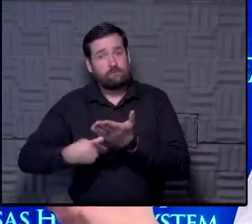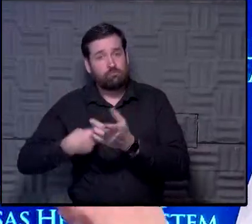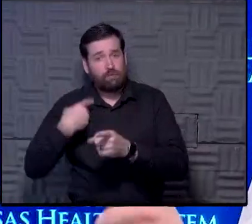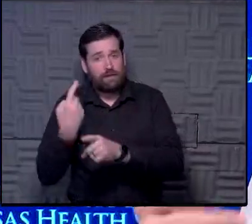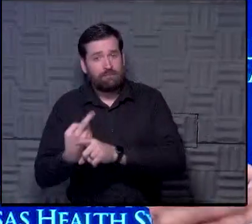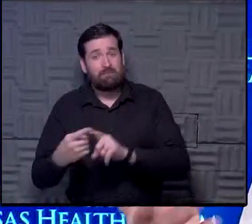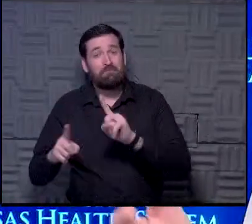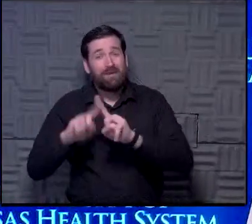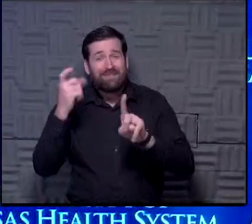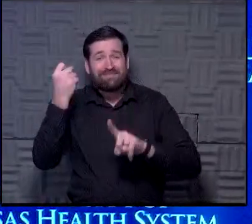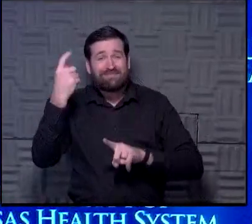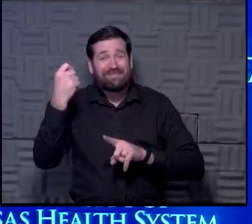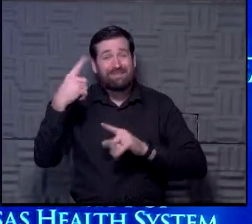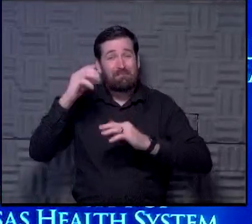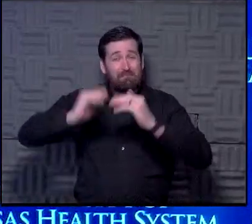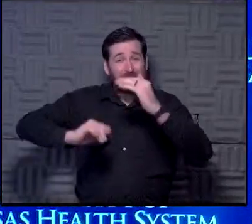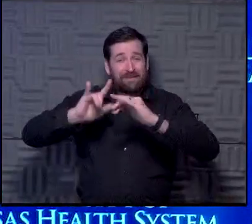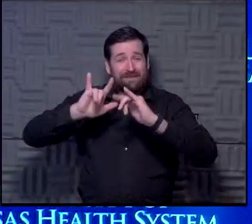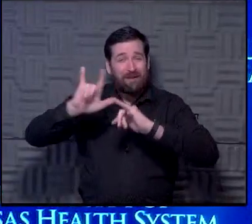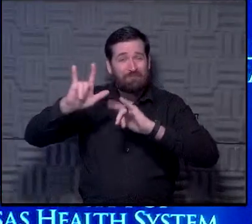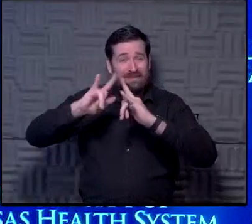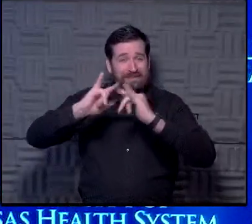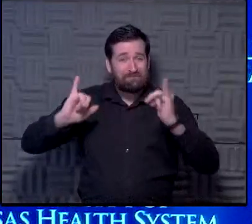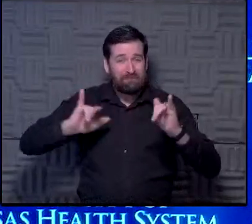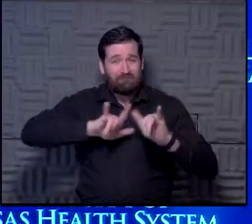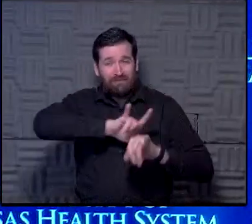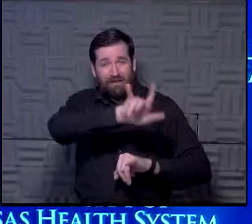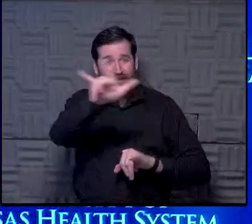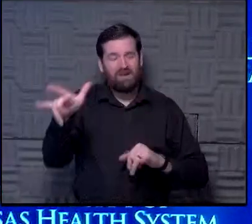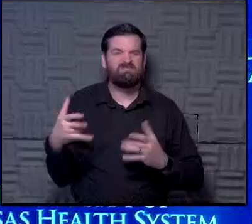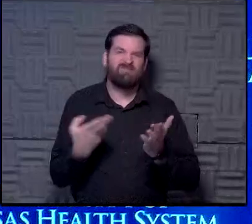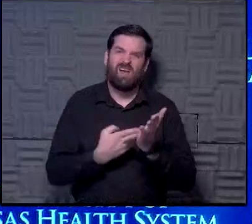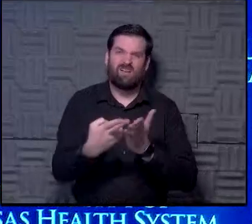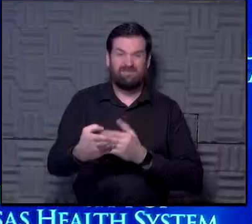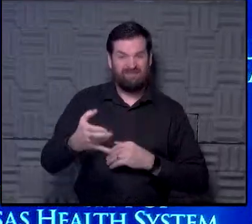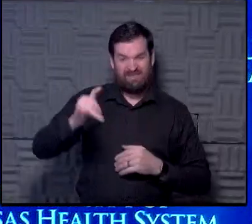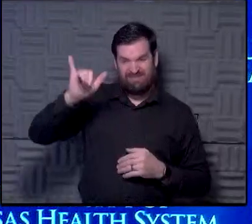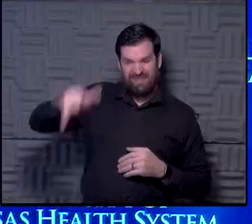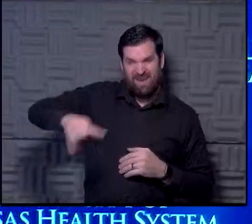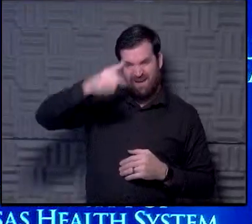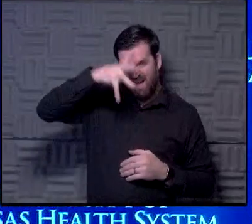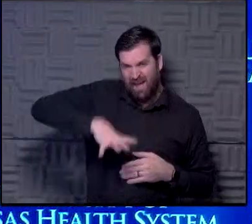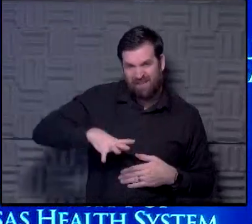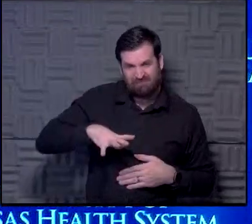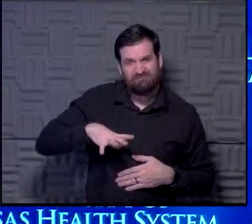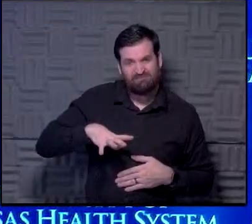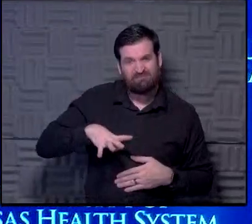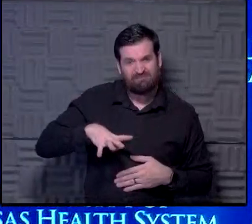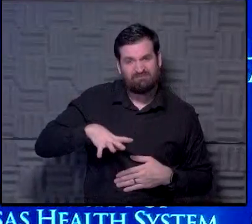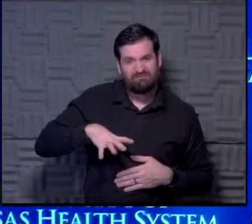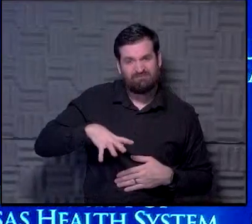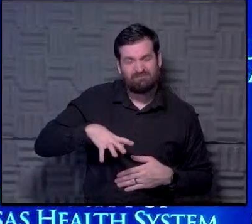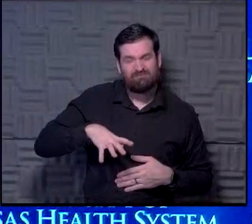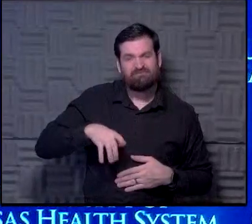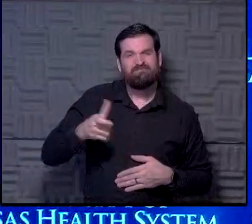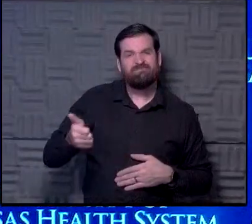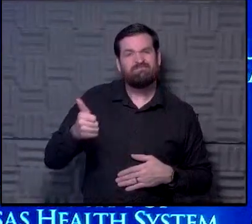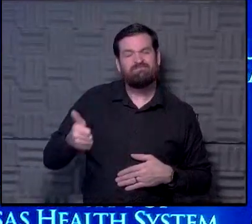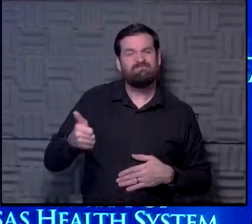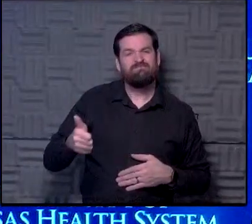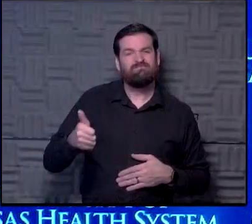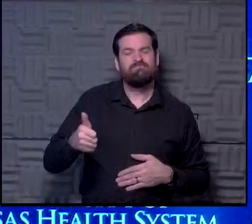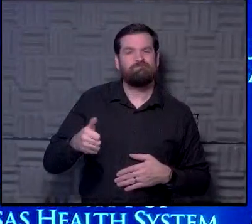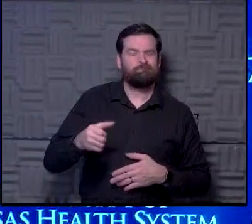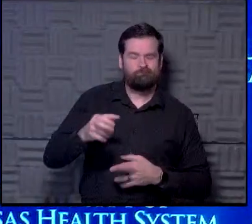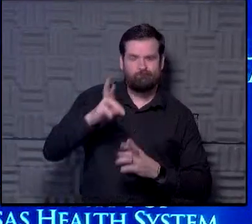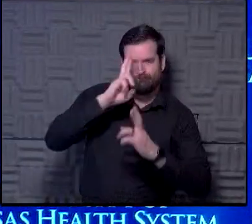building an airplane while you fly it, sometimes it's wrong. But they've always been honest about it. That guy right there, that guy has been the one who has earned